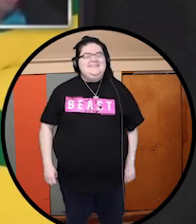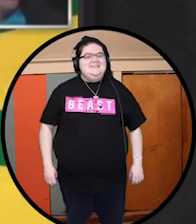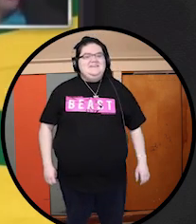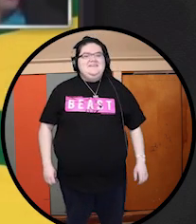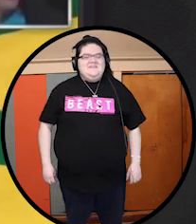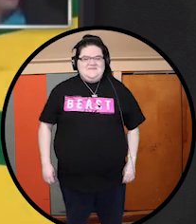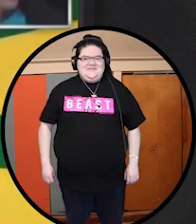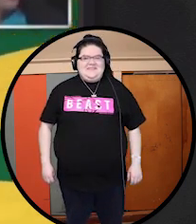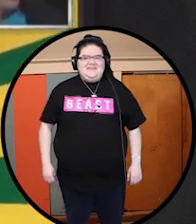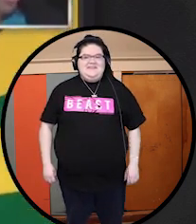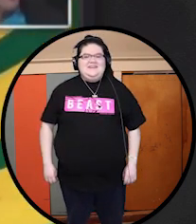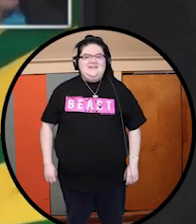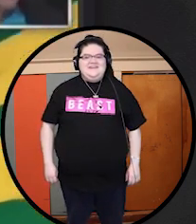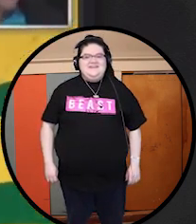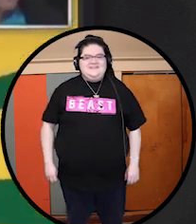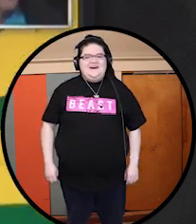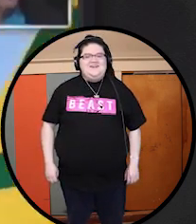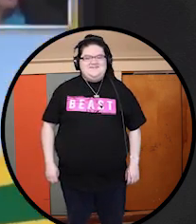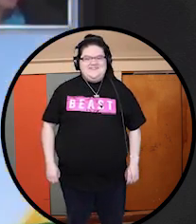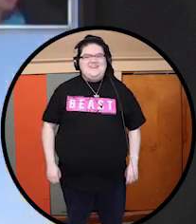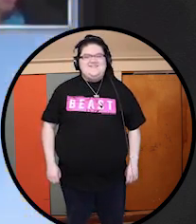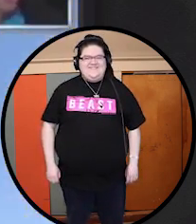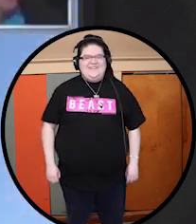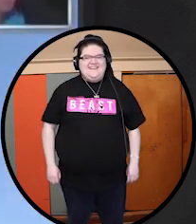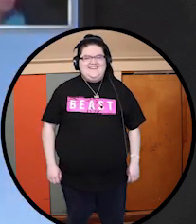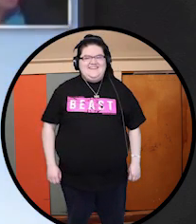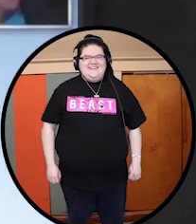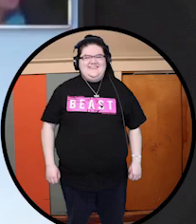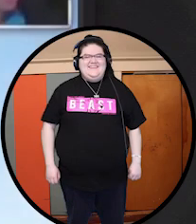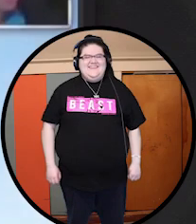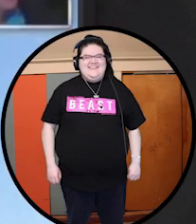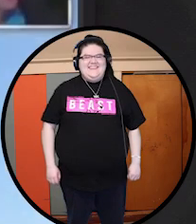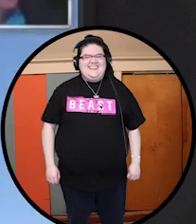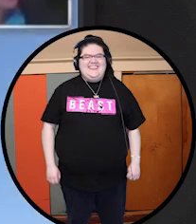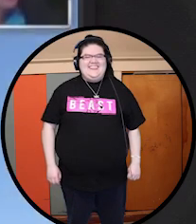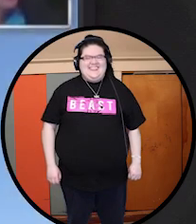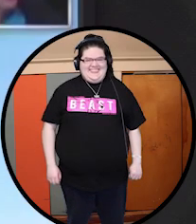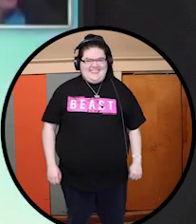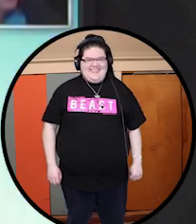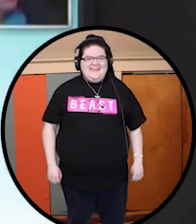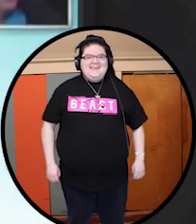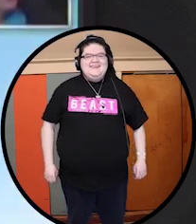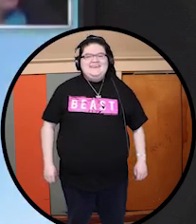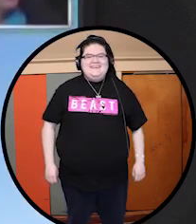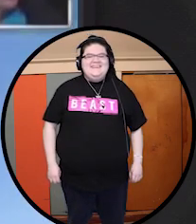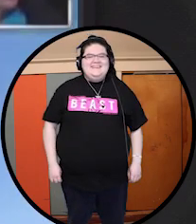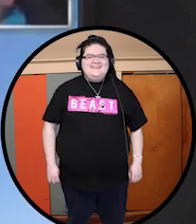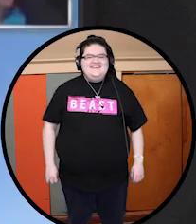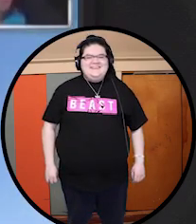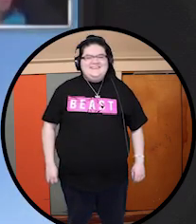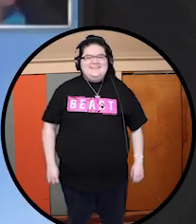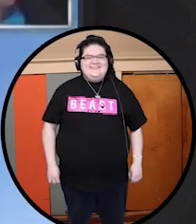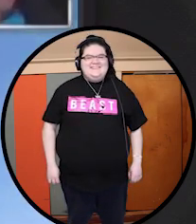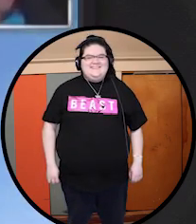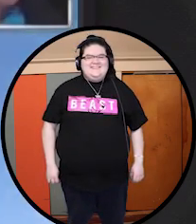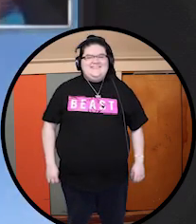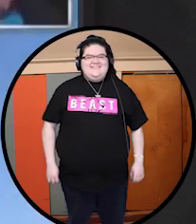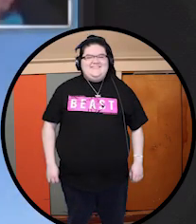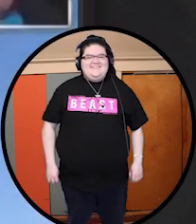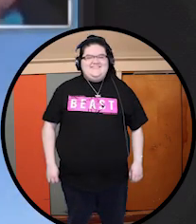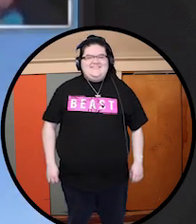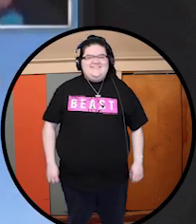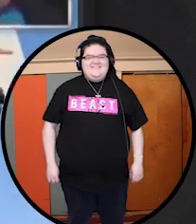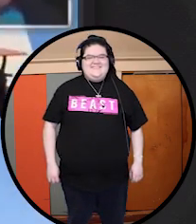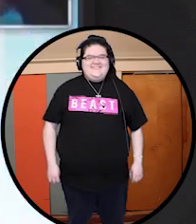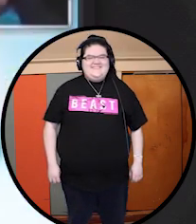right. This is the pain I felt when he did it to me on one of these. Yup, yup. And I don't say that lightly. He's gonna hit. I swear.